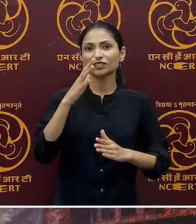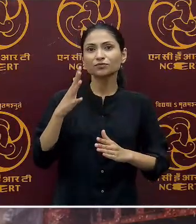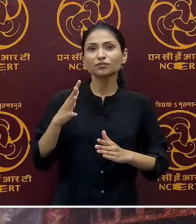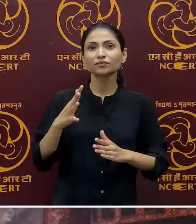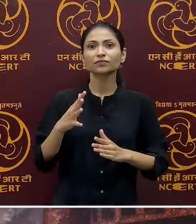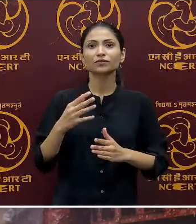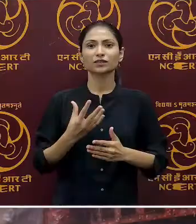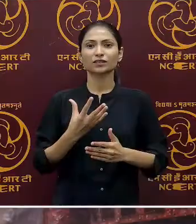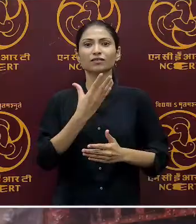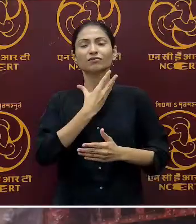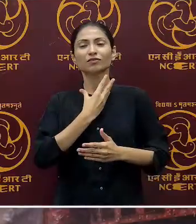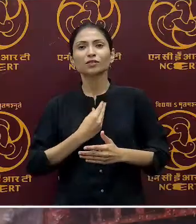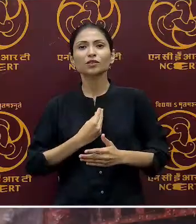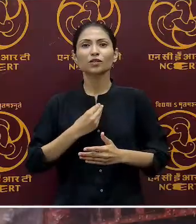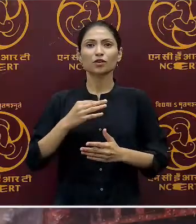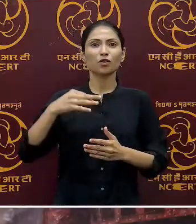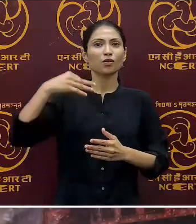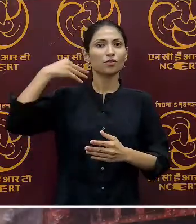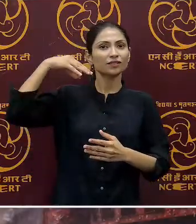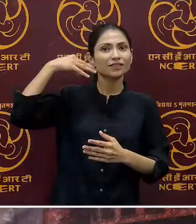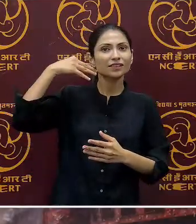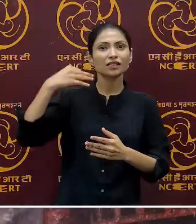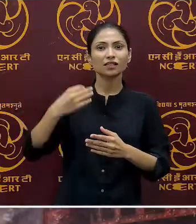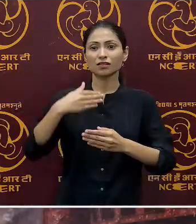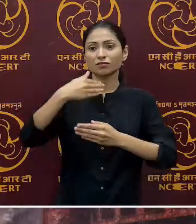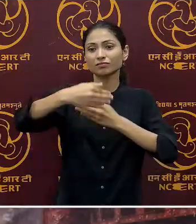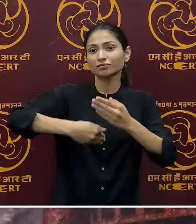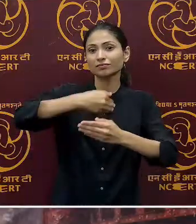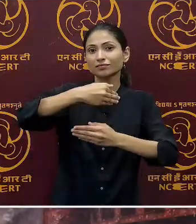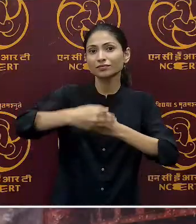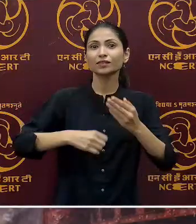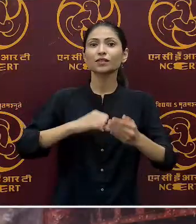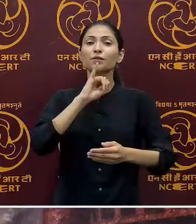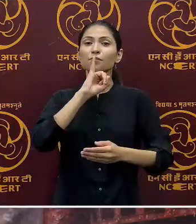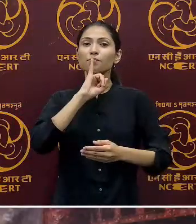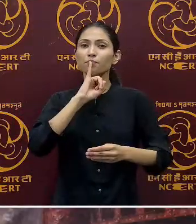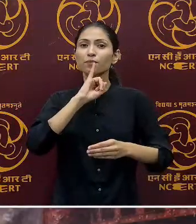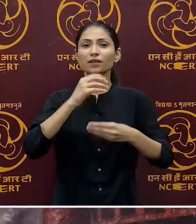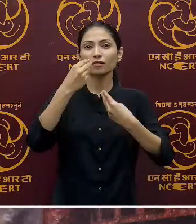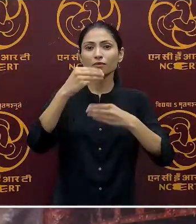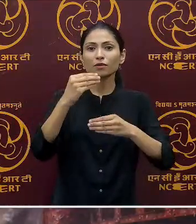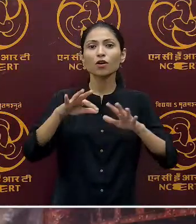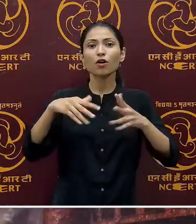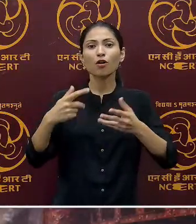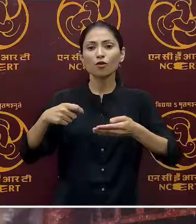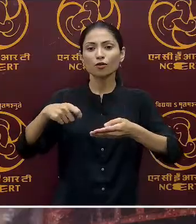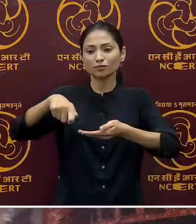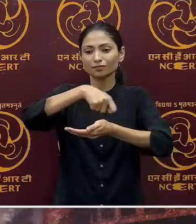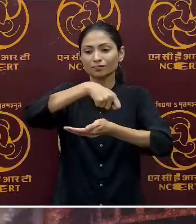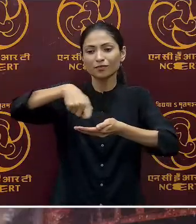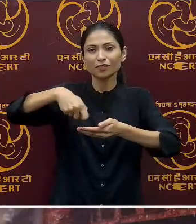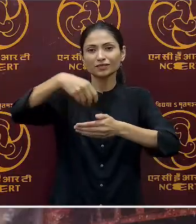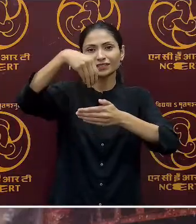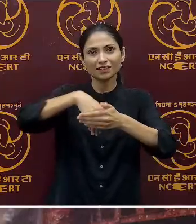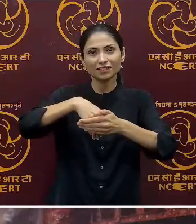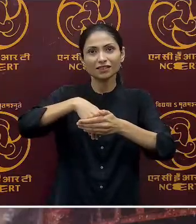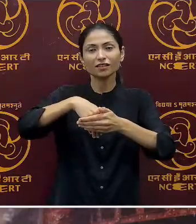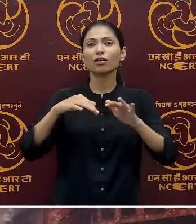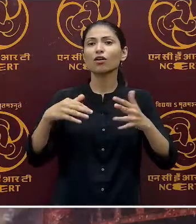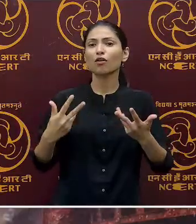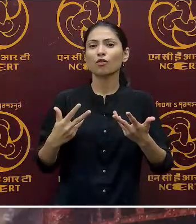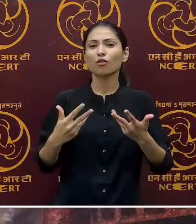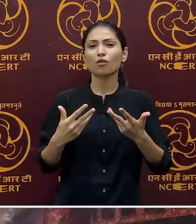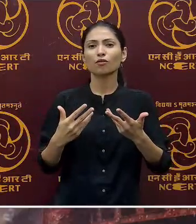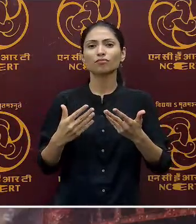or generally in any cotton or in a pouches, in a bag, so that it can deteriorate the contact in between